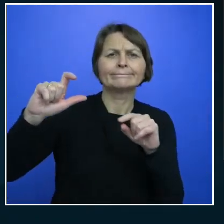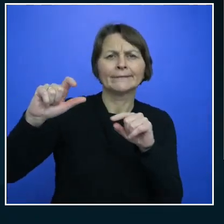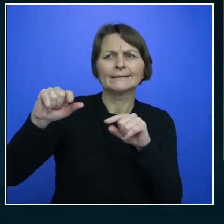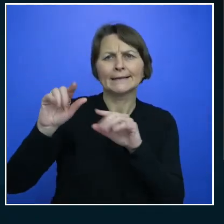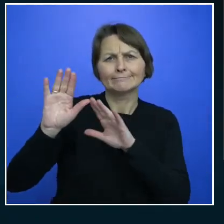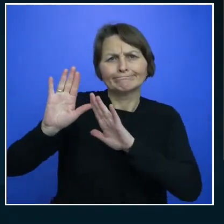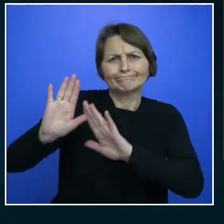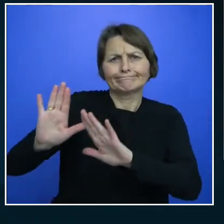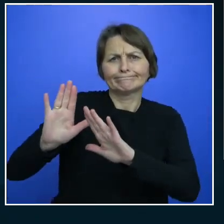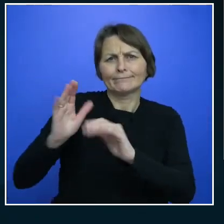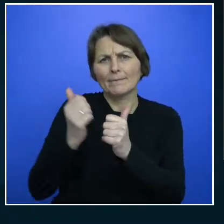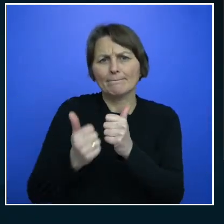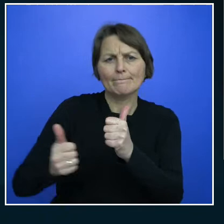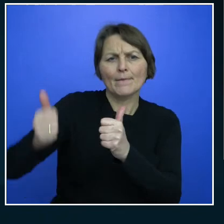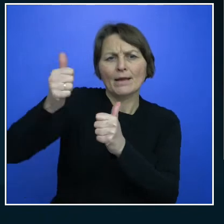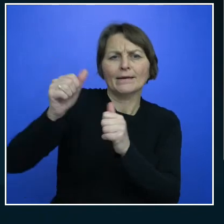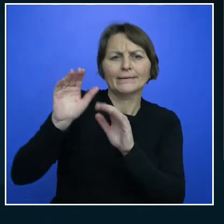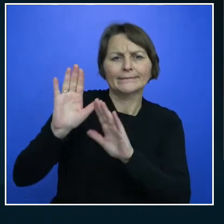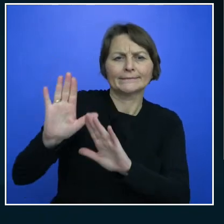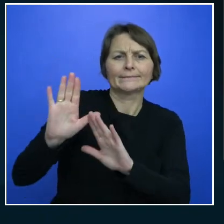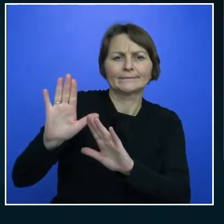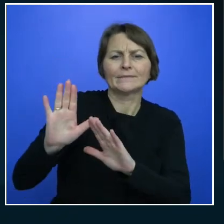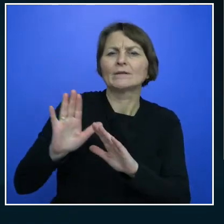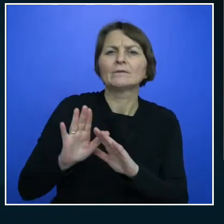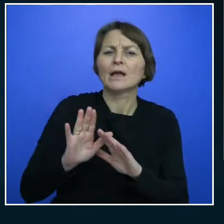better use main instead of master.